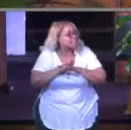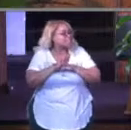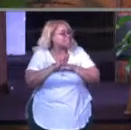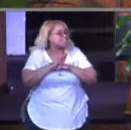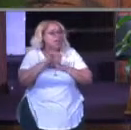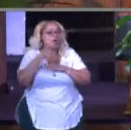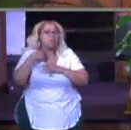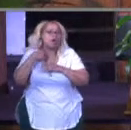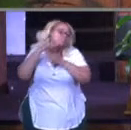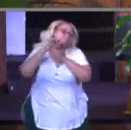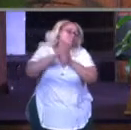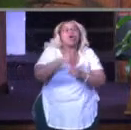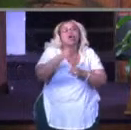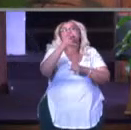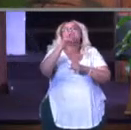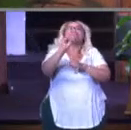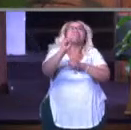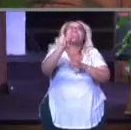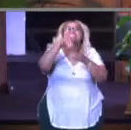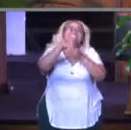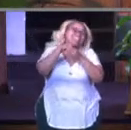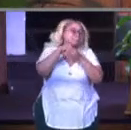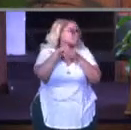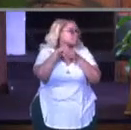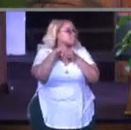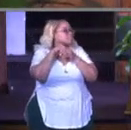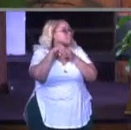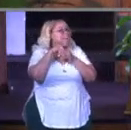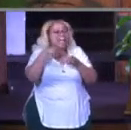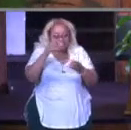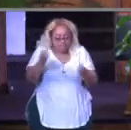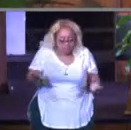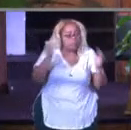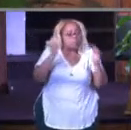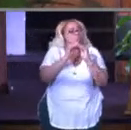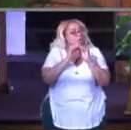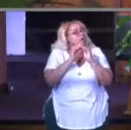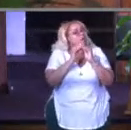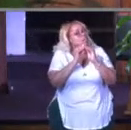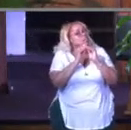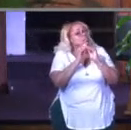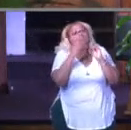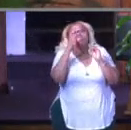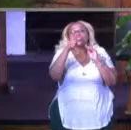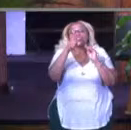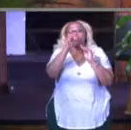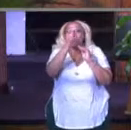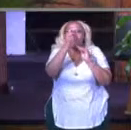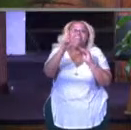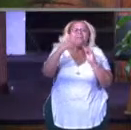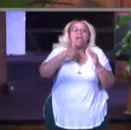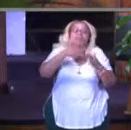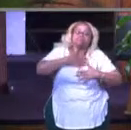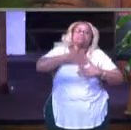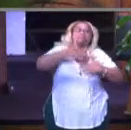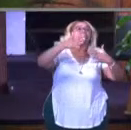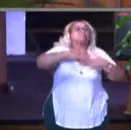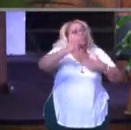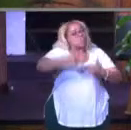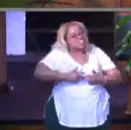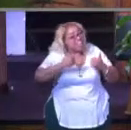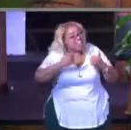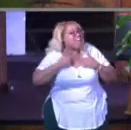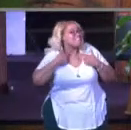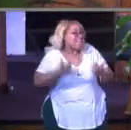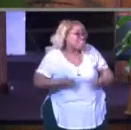I want to press in. I want to press in. I need more of you because you are the air I breathe. You are the life